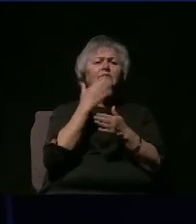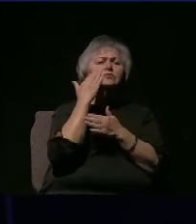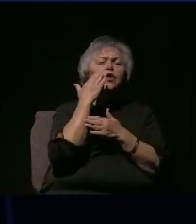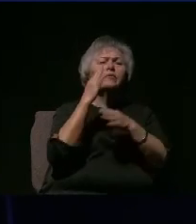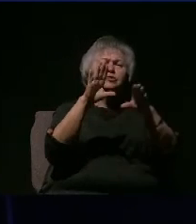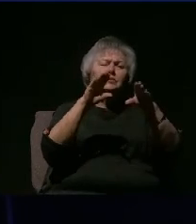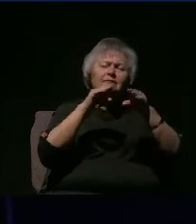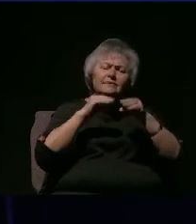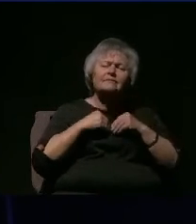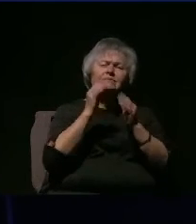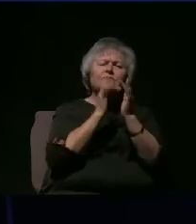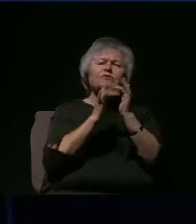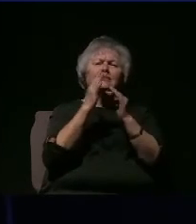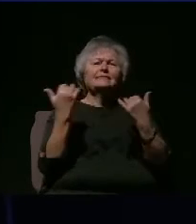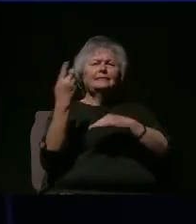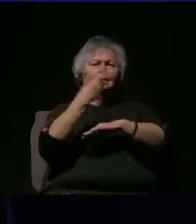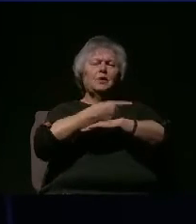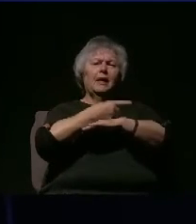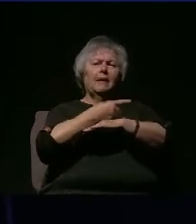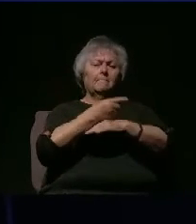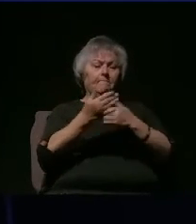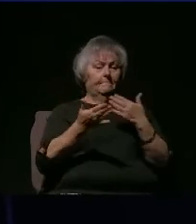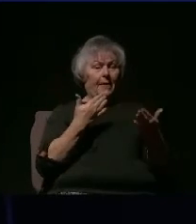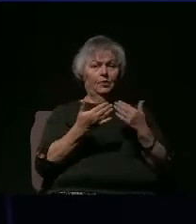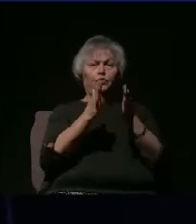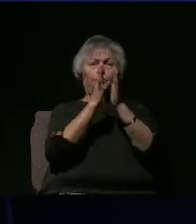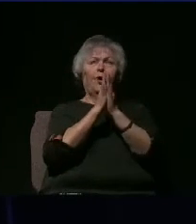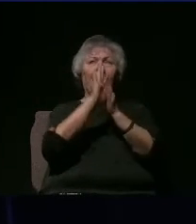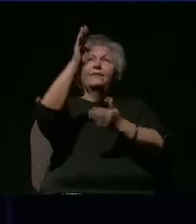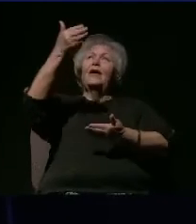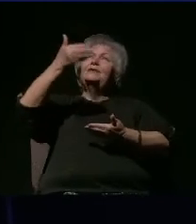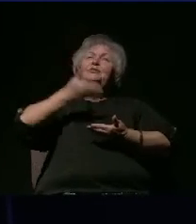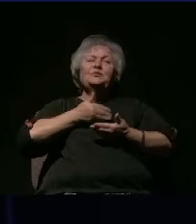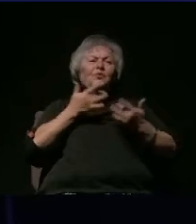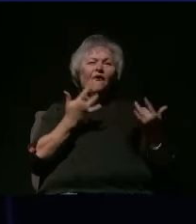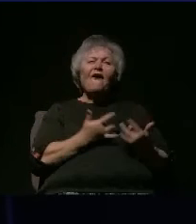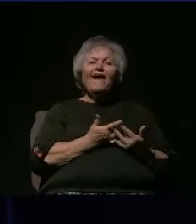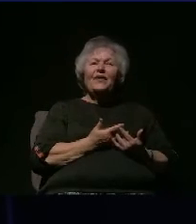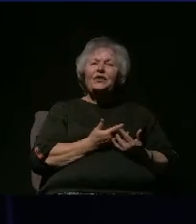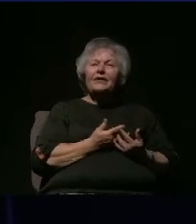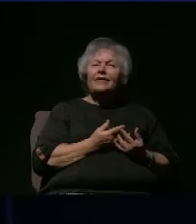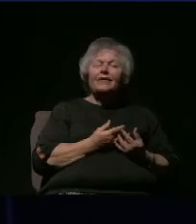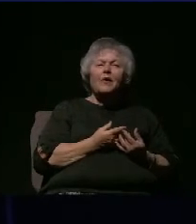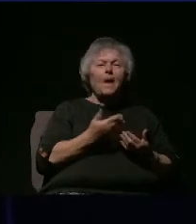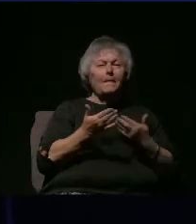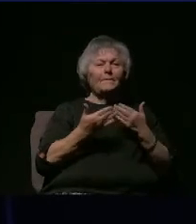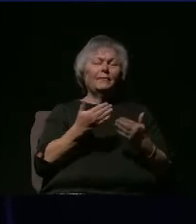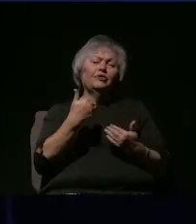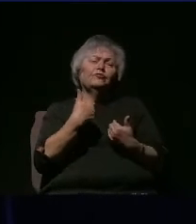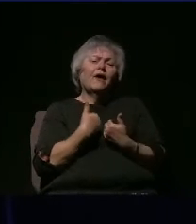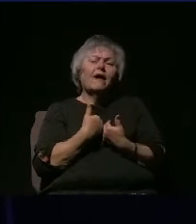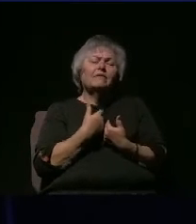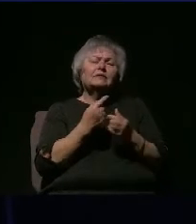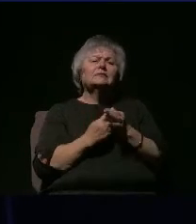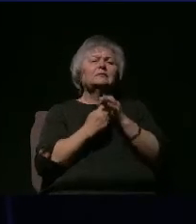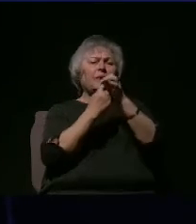to the message. Maybe you prayed and invited Jesus into your heart. Maybe you had a special need